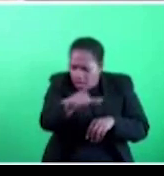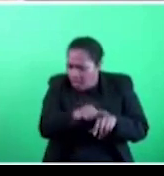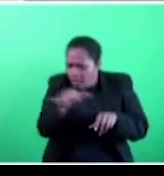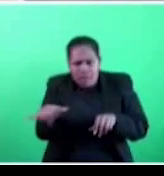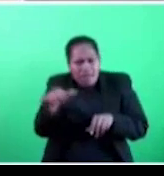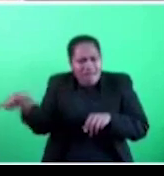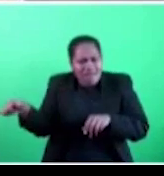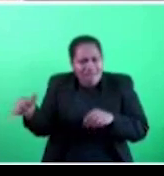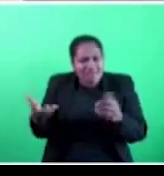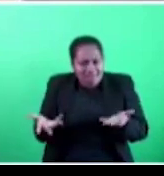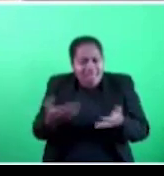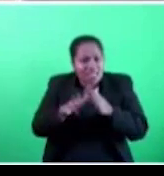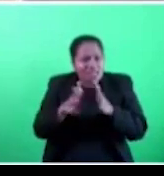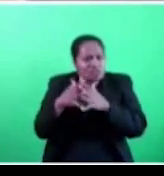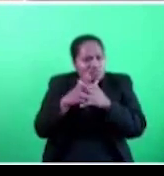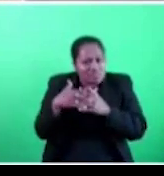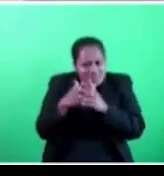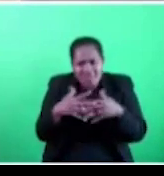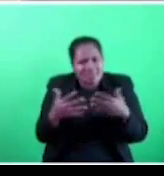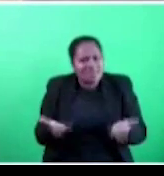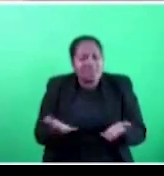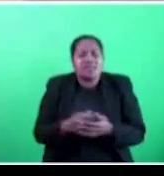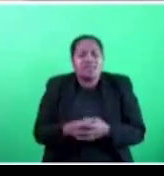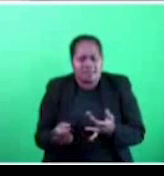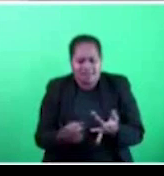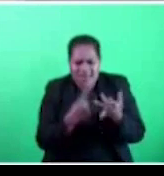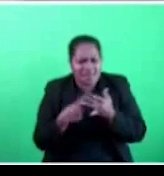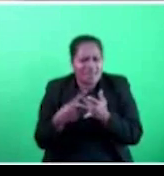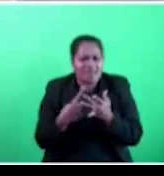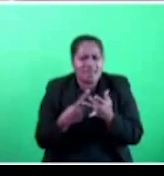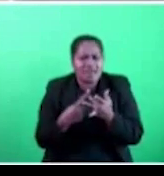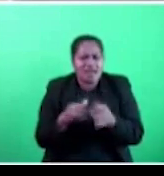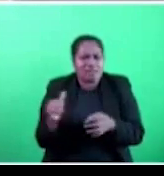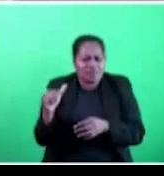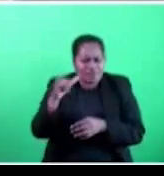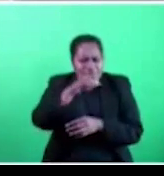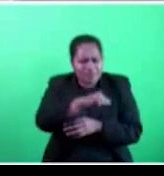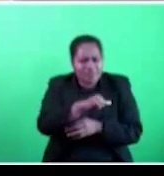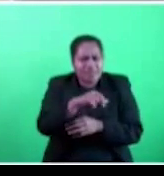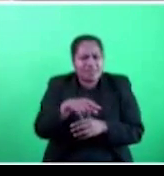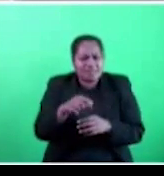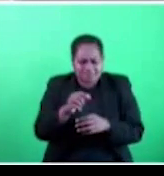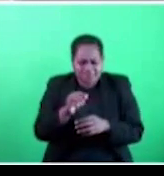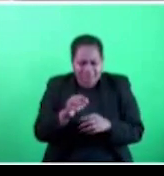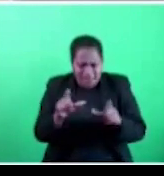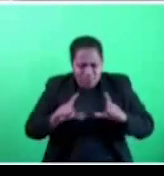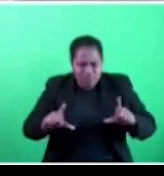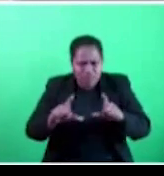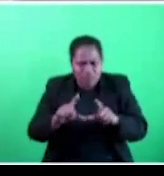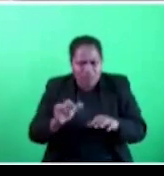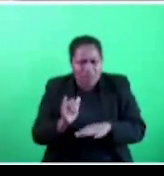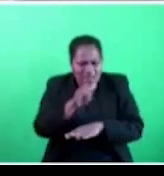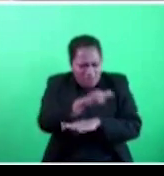various other centers of their domestic aircraft head terminals and head offices. It also gives